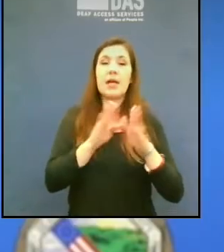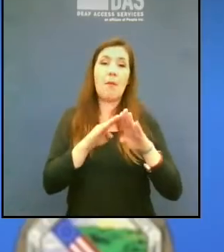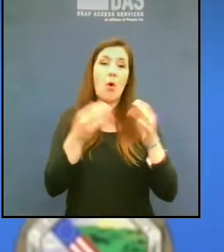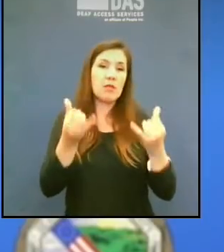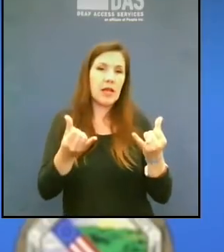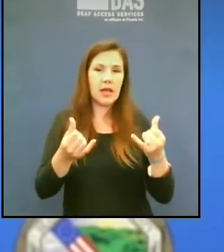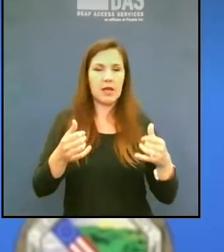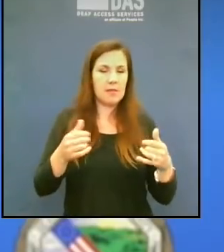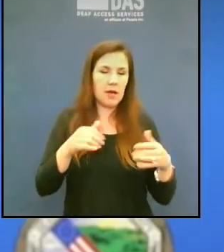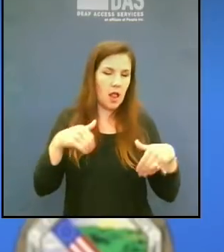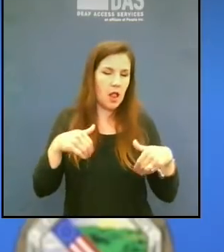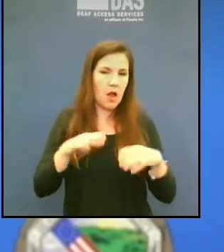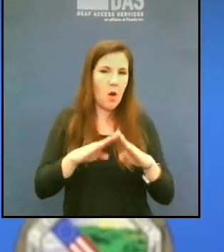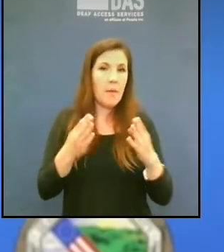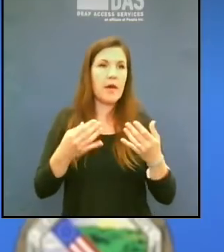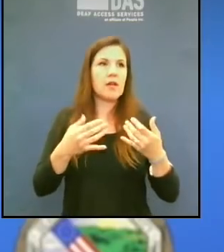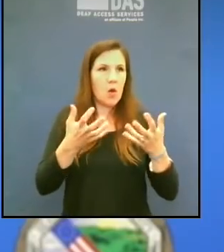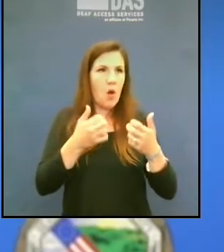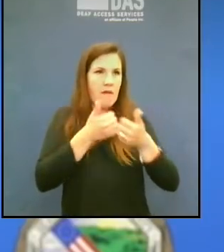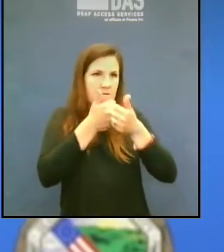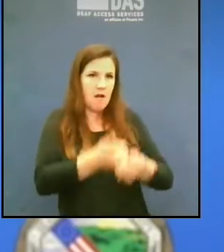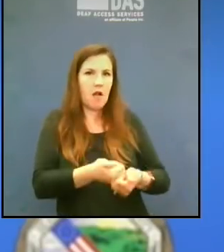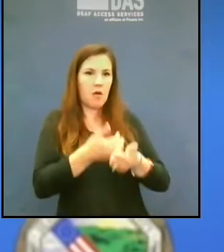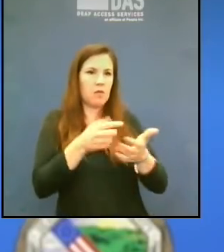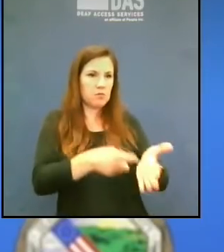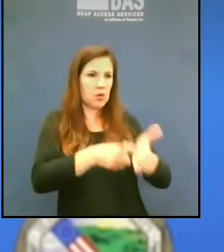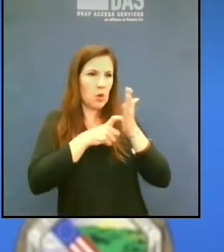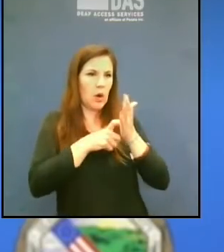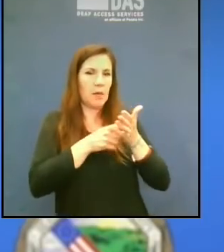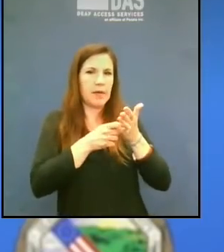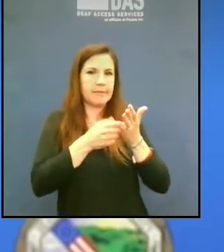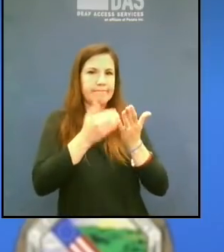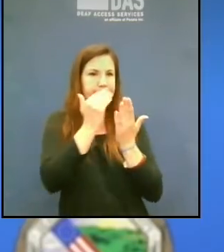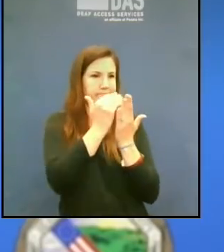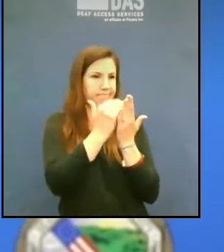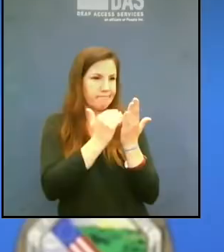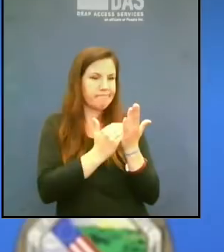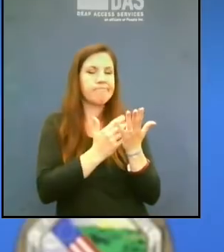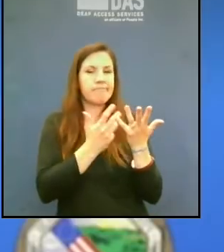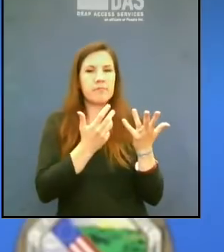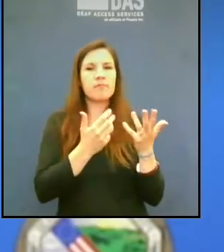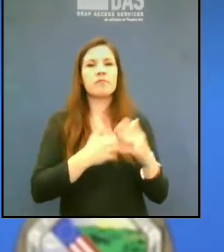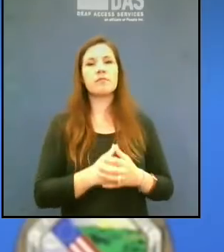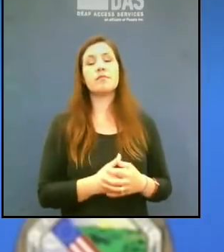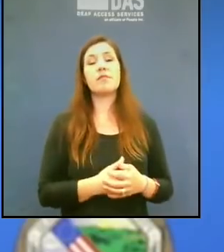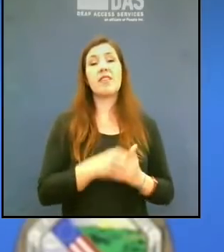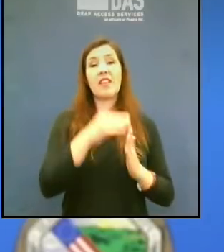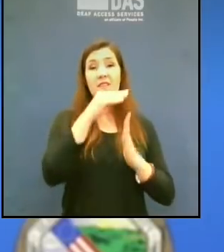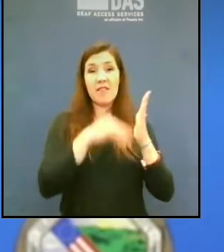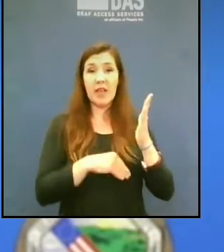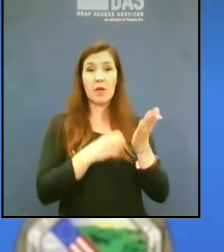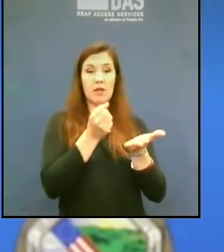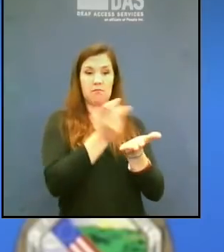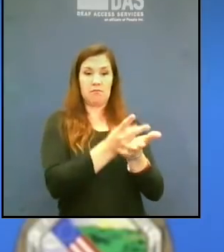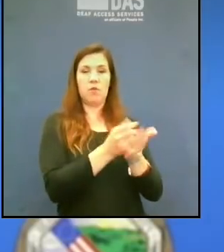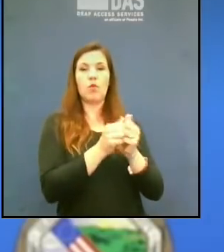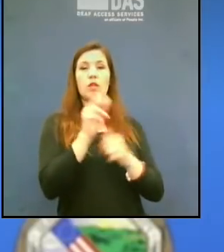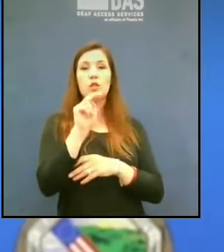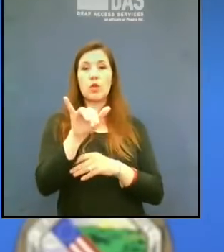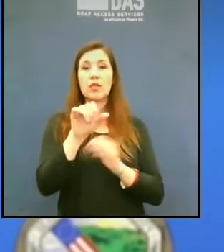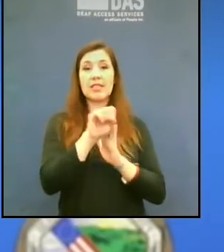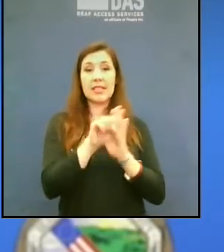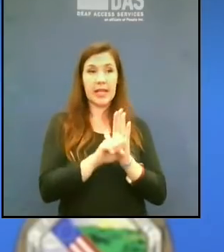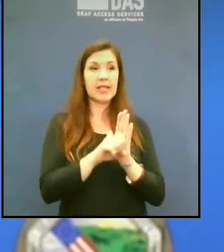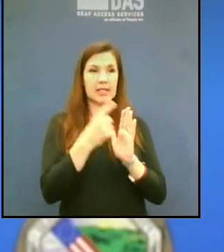them are open. They want to make sure they're following the compliance guidelines. And then you also have to fill out that affirmation with New York State saying you have a